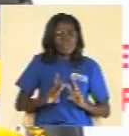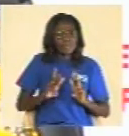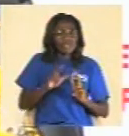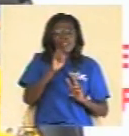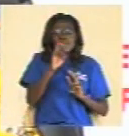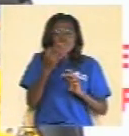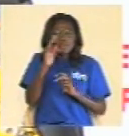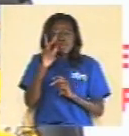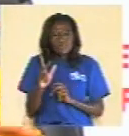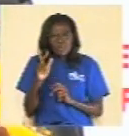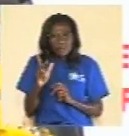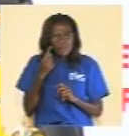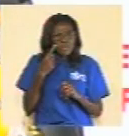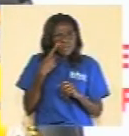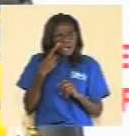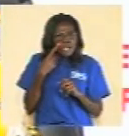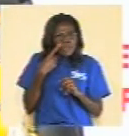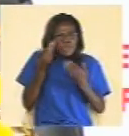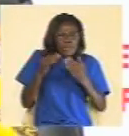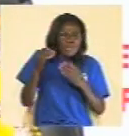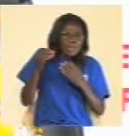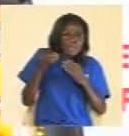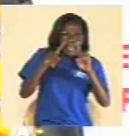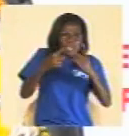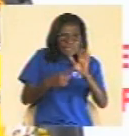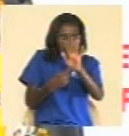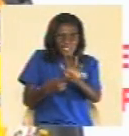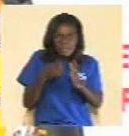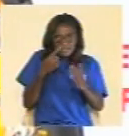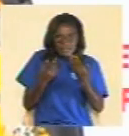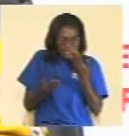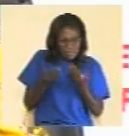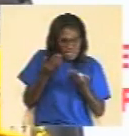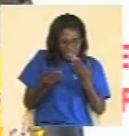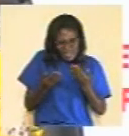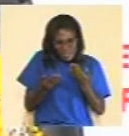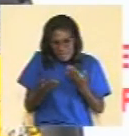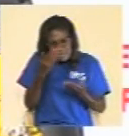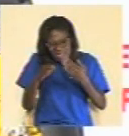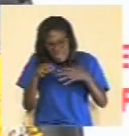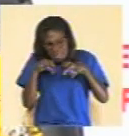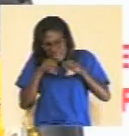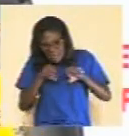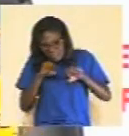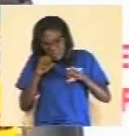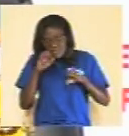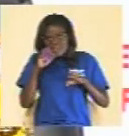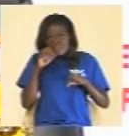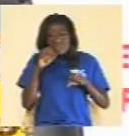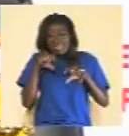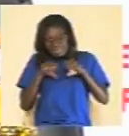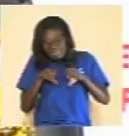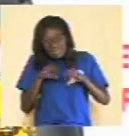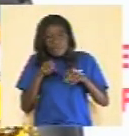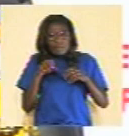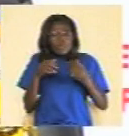some suspicious lesions and they go to a healthcare workers, if at the back of their mind they think, could this be leprosy? I don't think there's